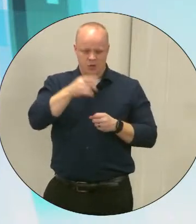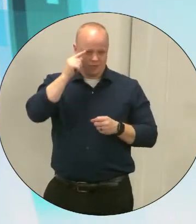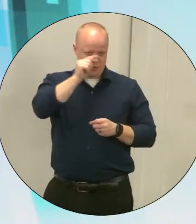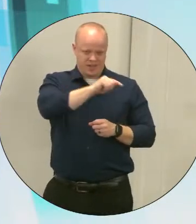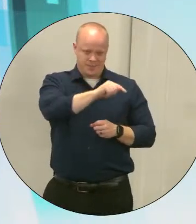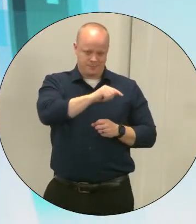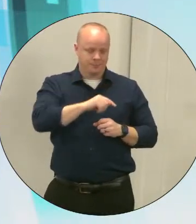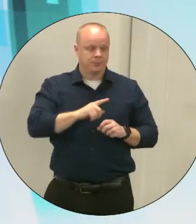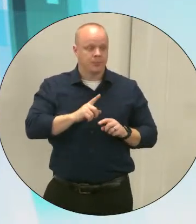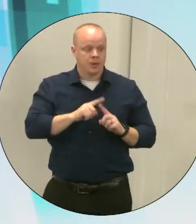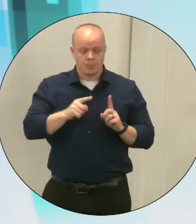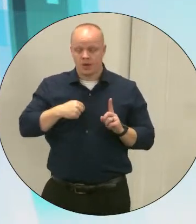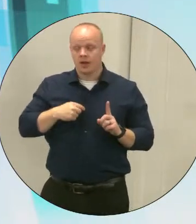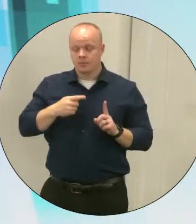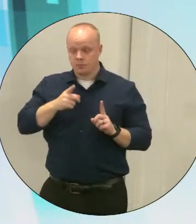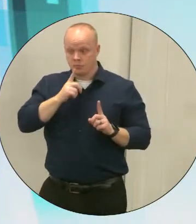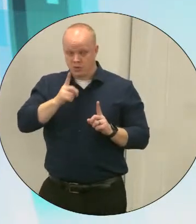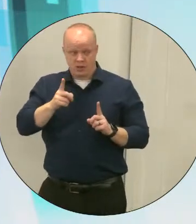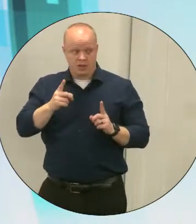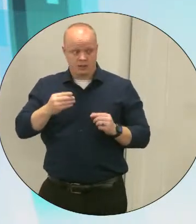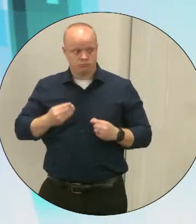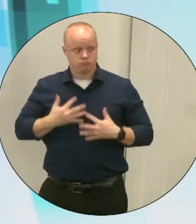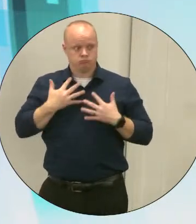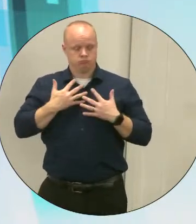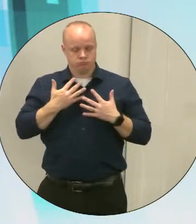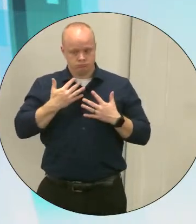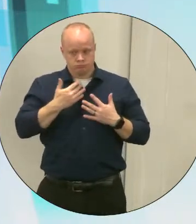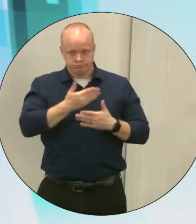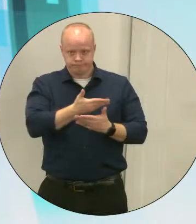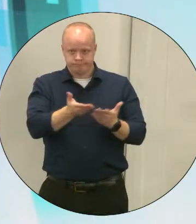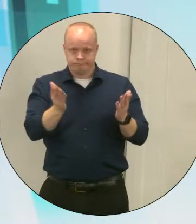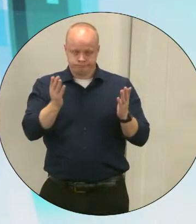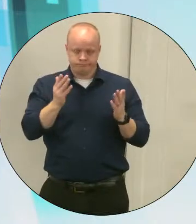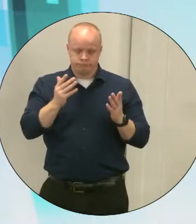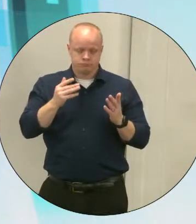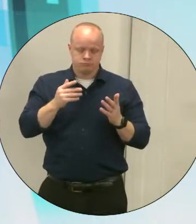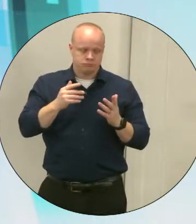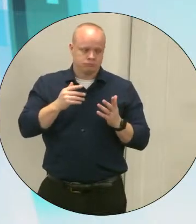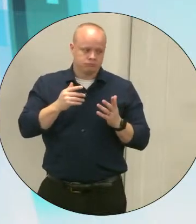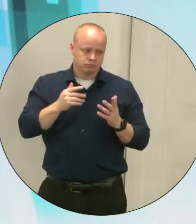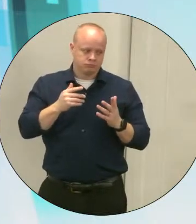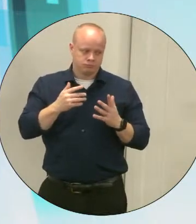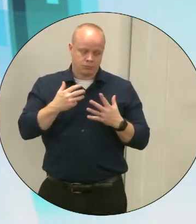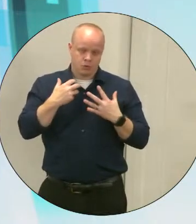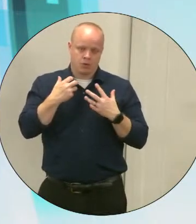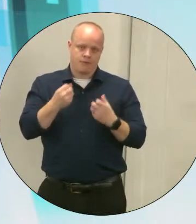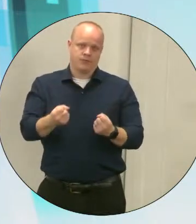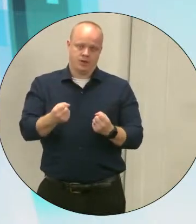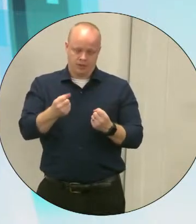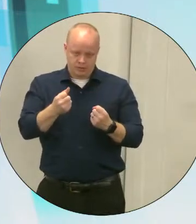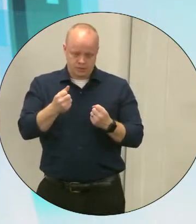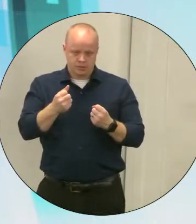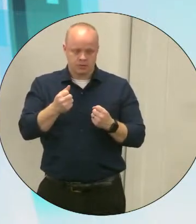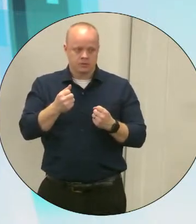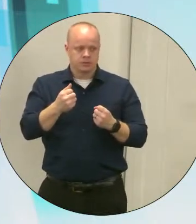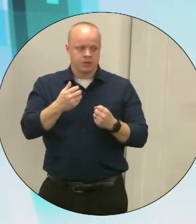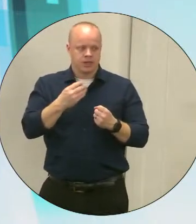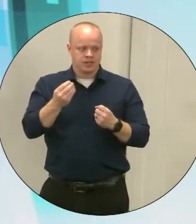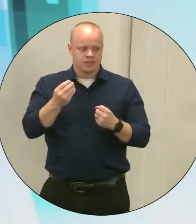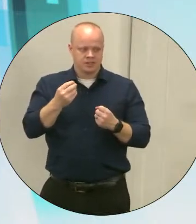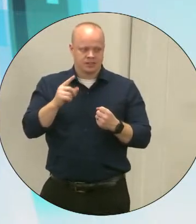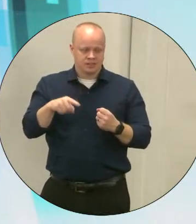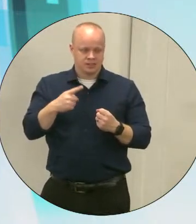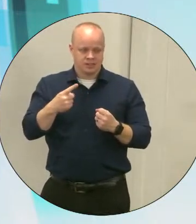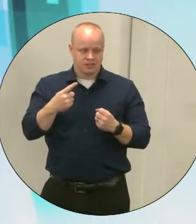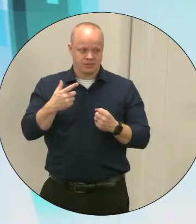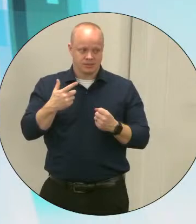guy. But I am so encouraged, and I am so confident, and